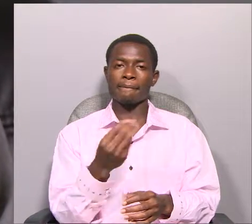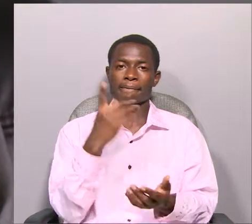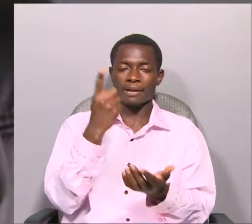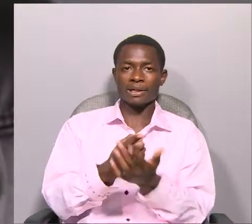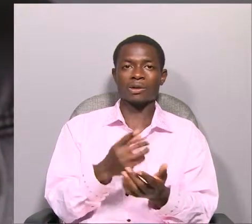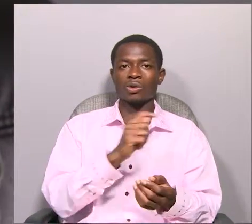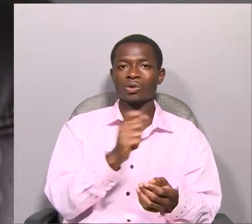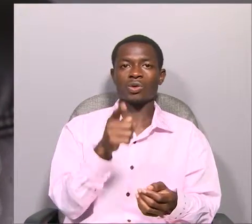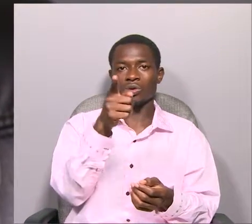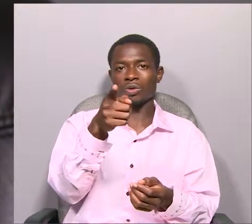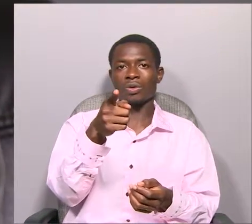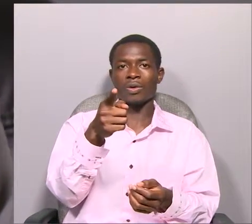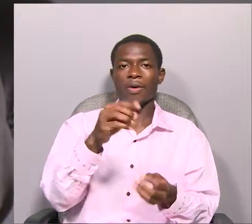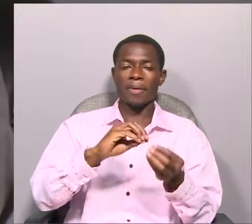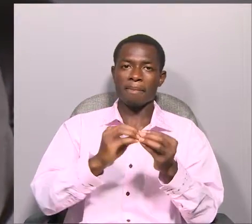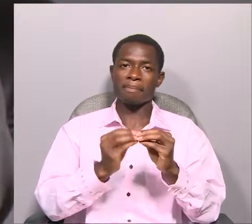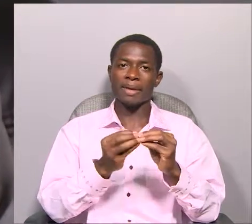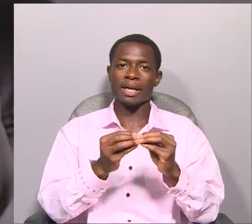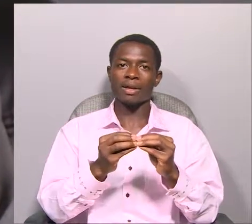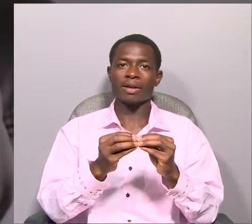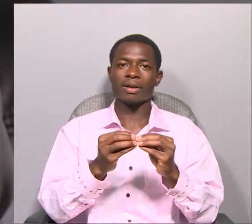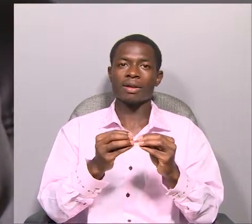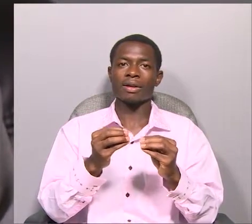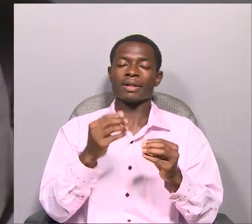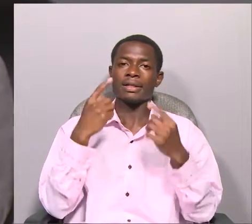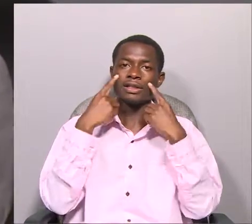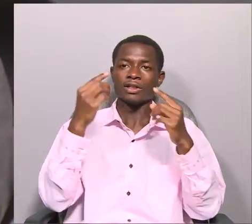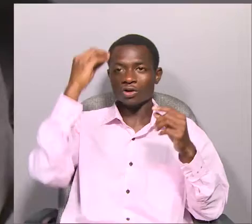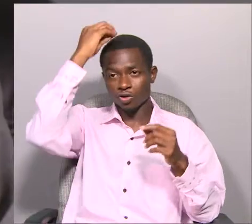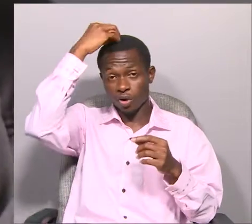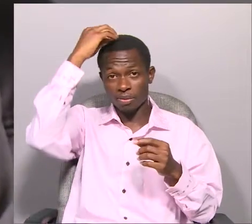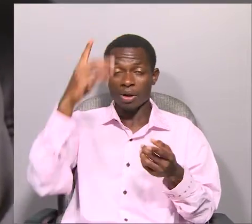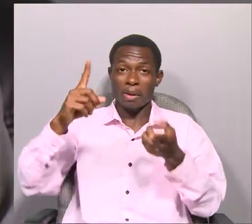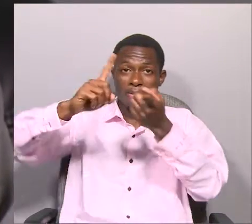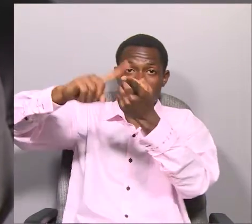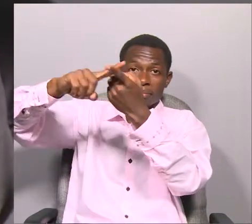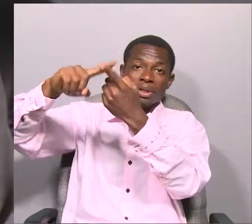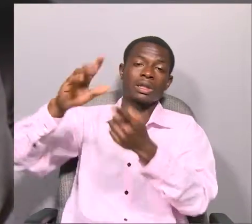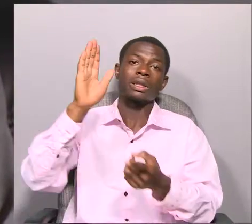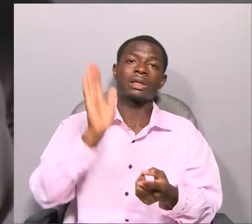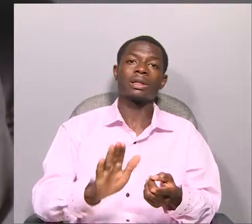that you have made reference to, but we have got additional ones